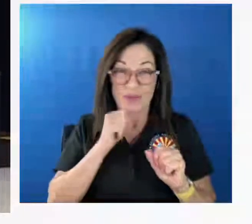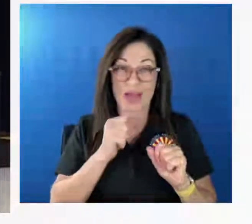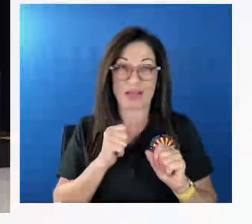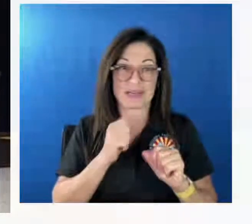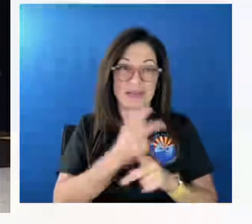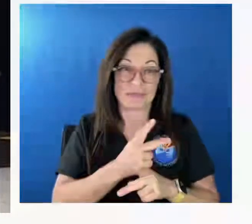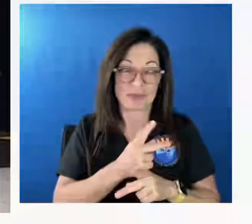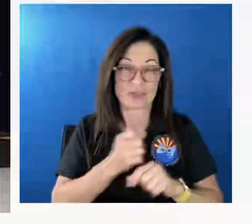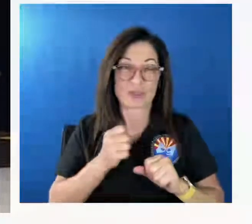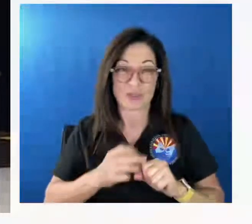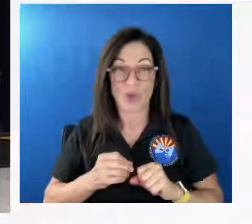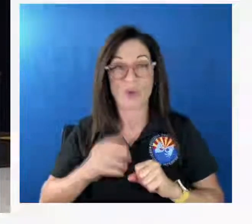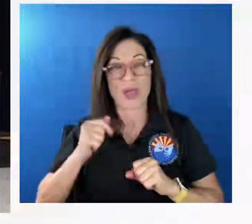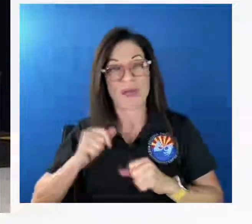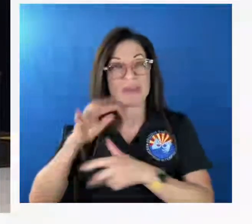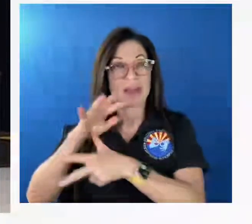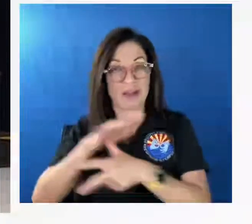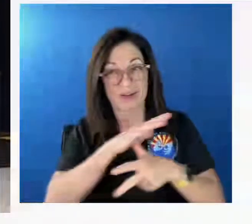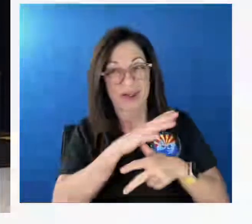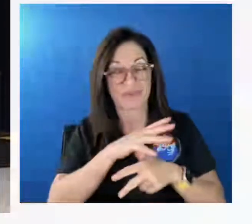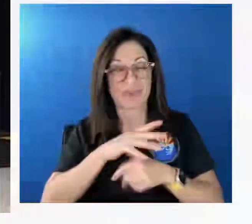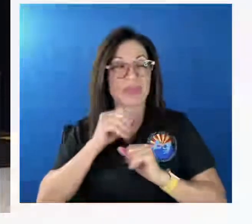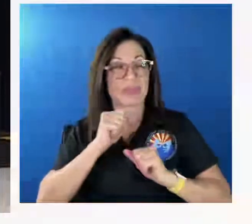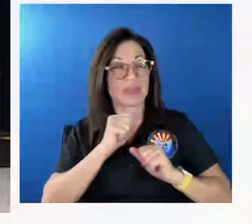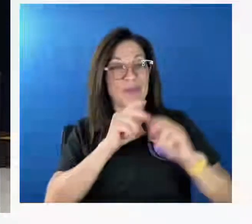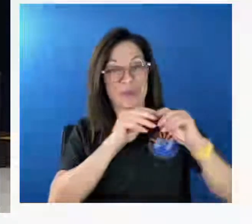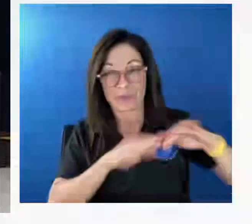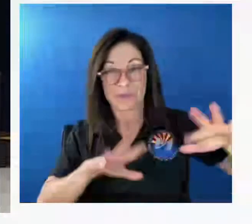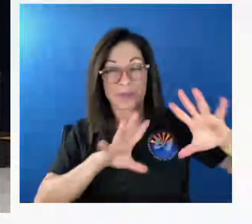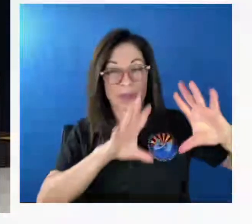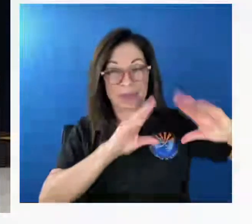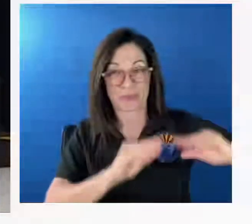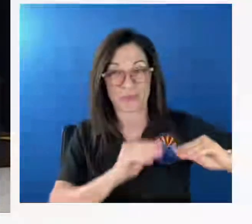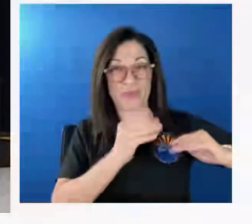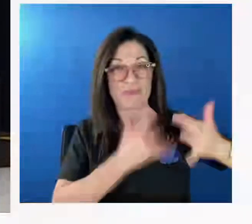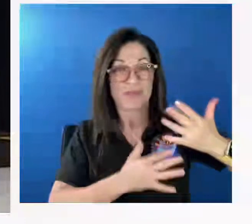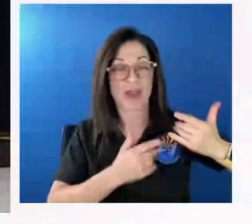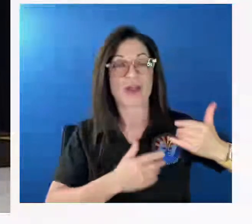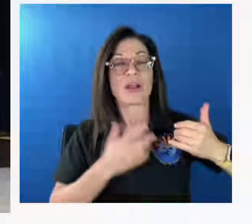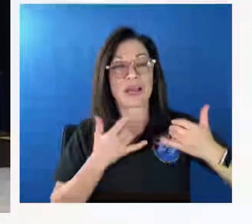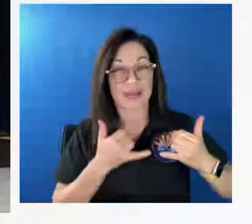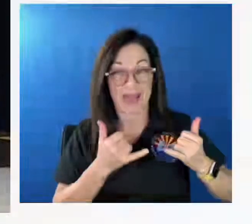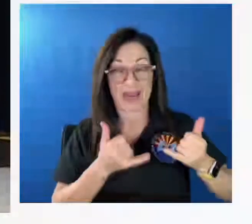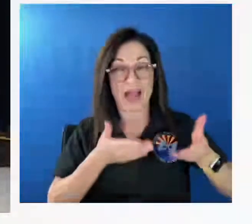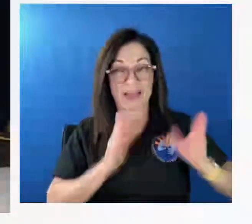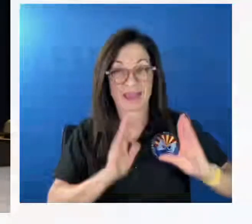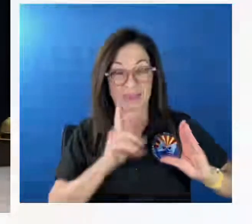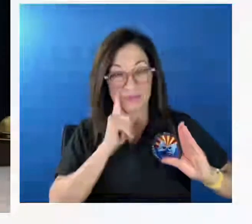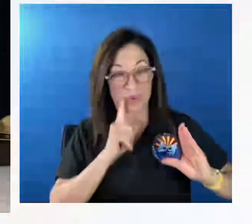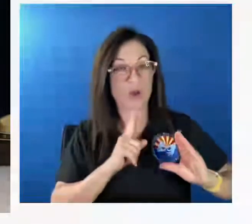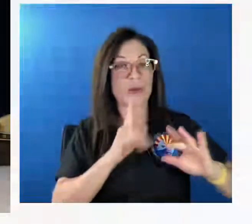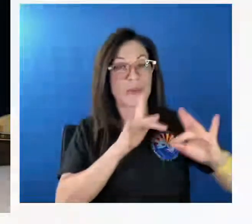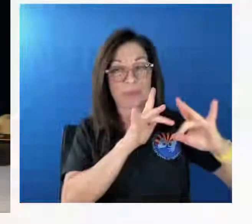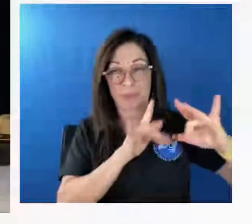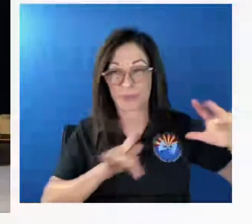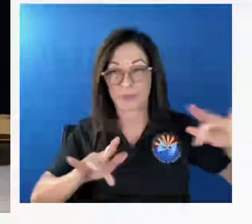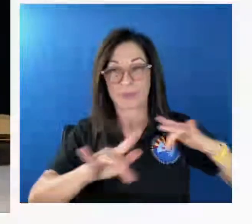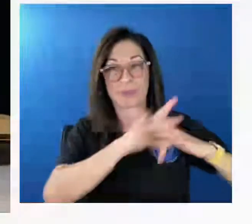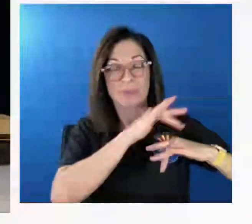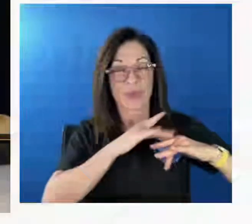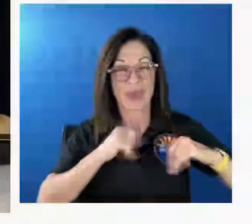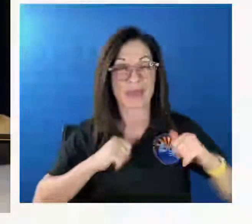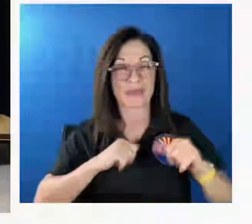there. And now that area is providing a little bit of a buffer as they continue to work and secure